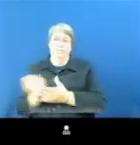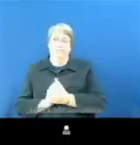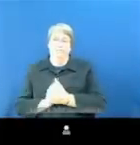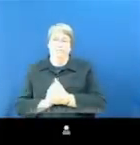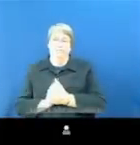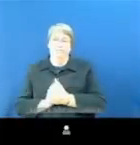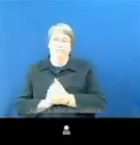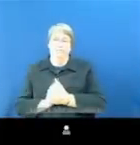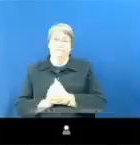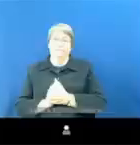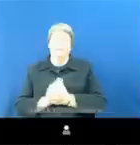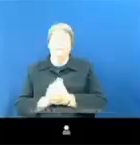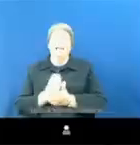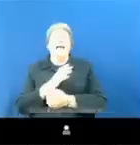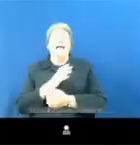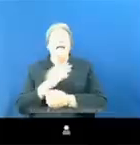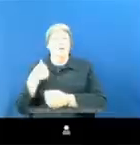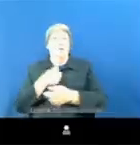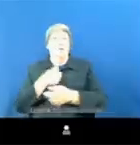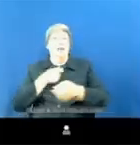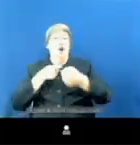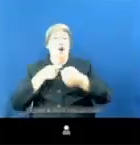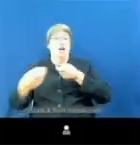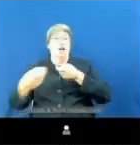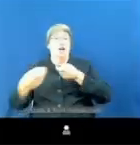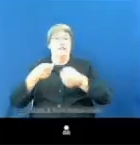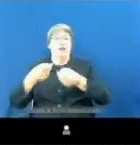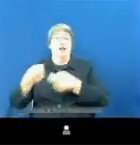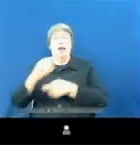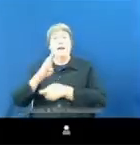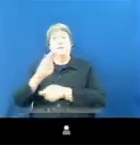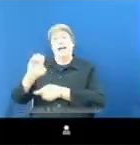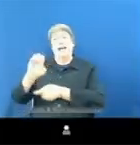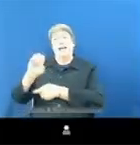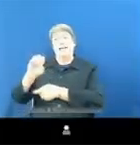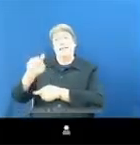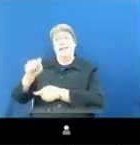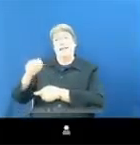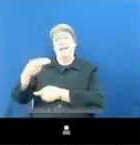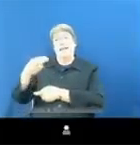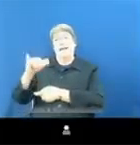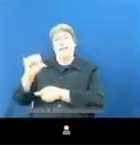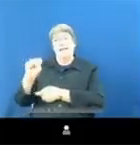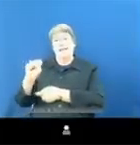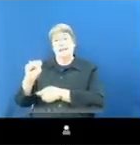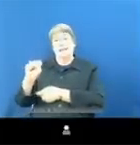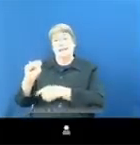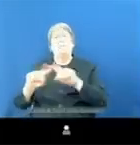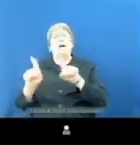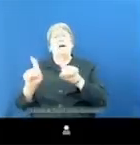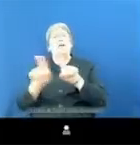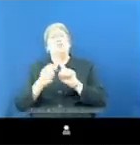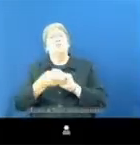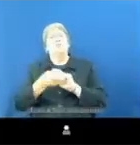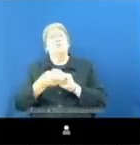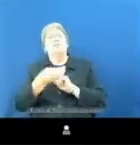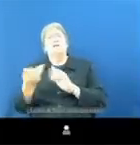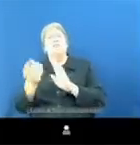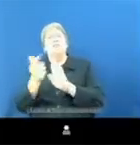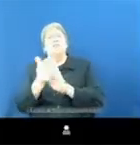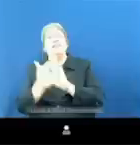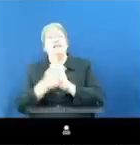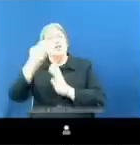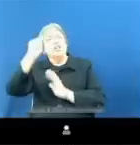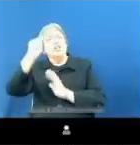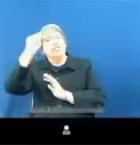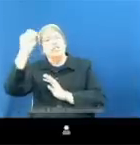And we are governed, as I said, by the ethics, but also by various legal theory that has been used over